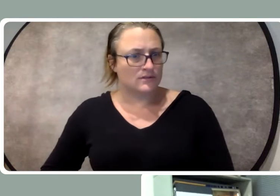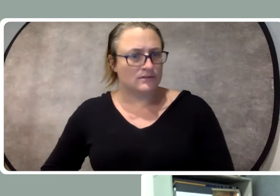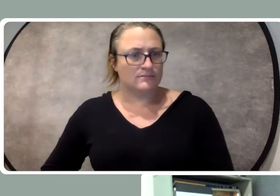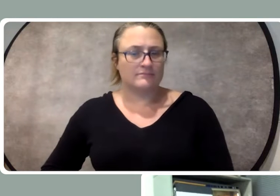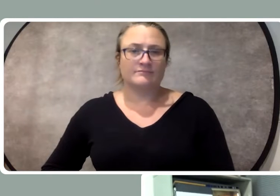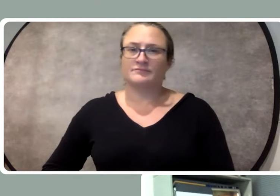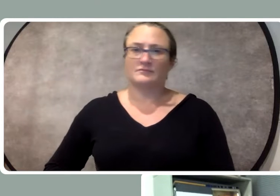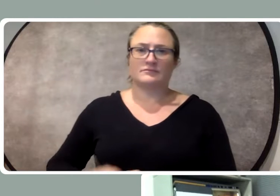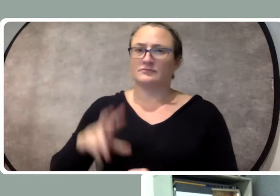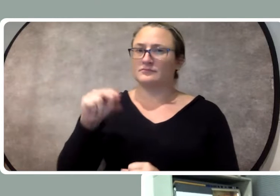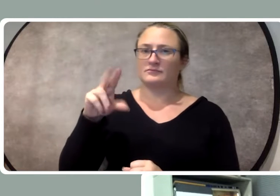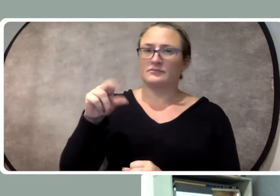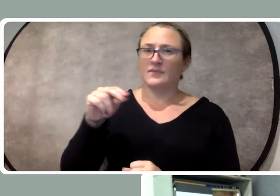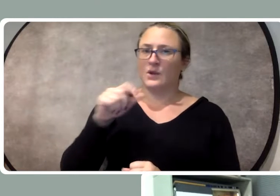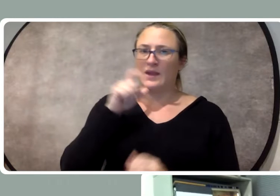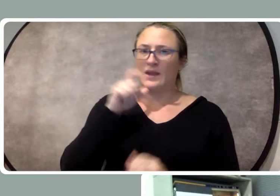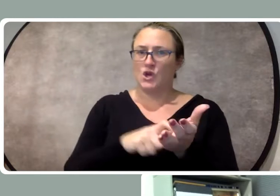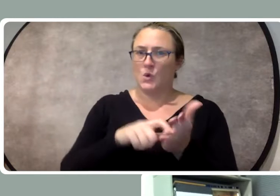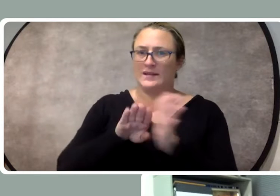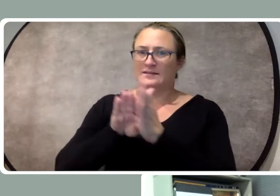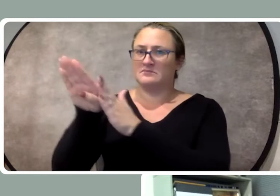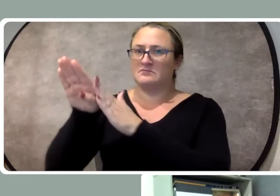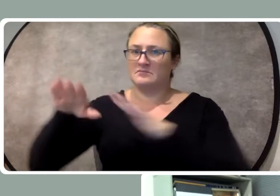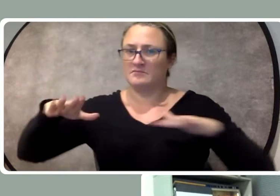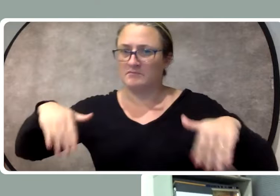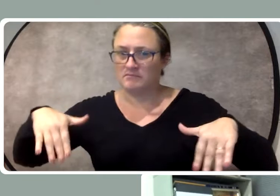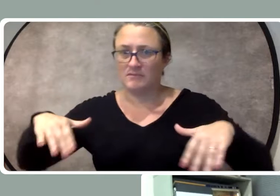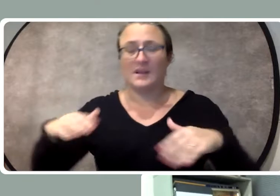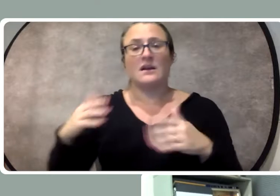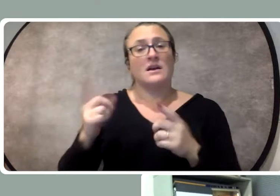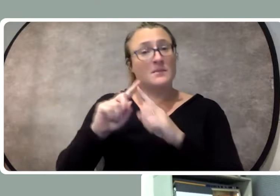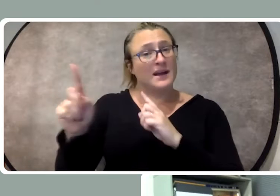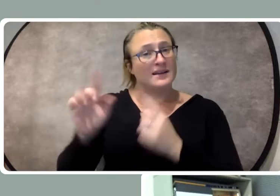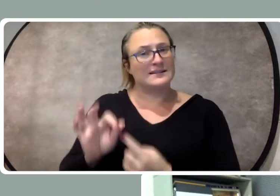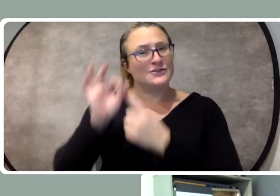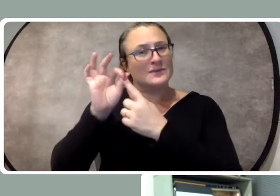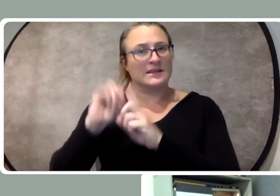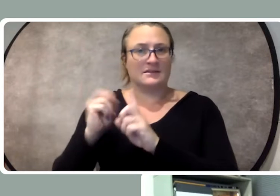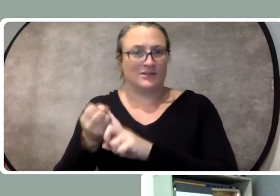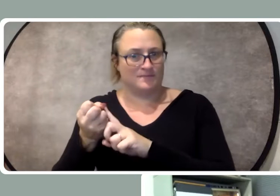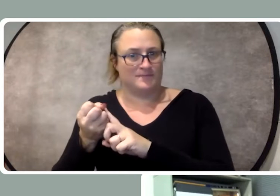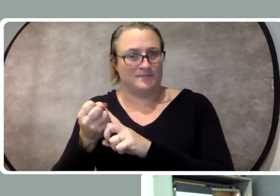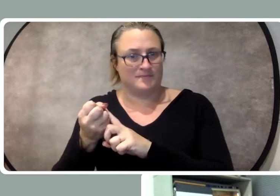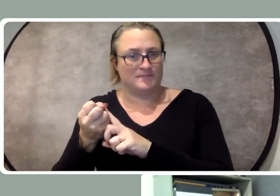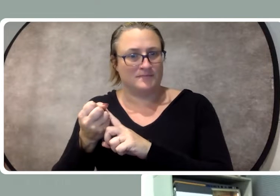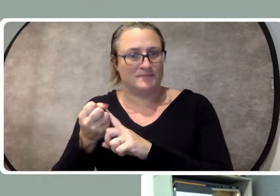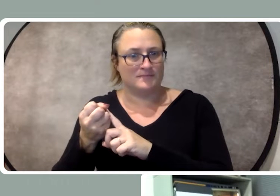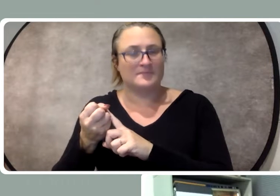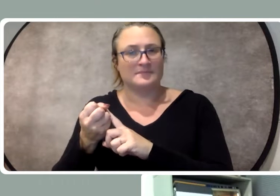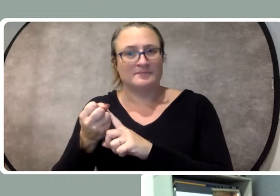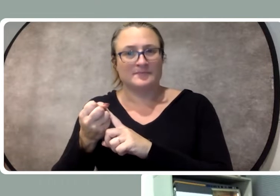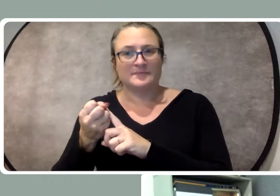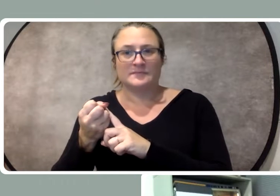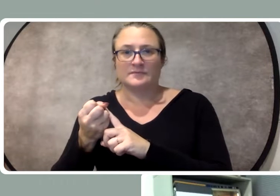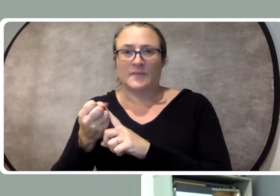Not that we have noticed clinically. Again, these are very unique circumstances. And,